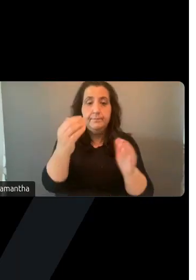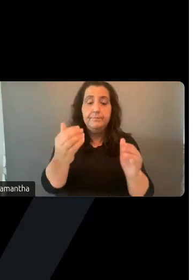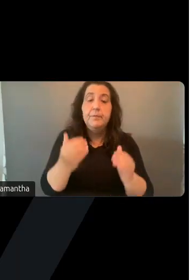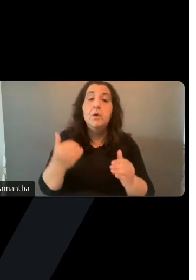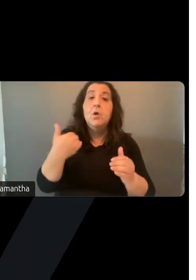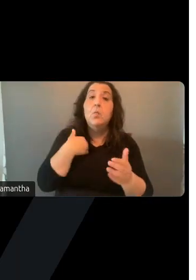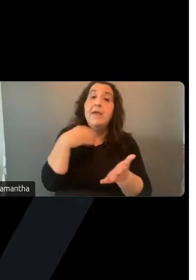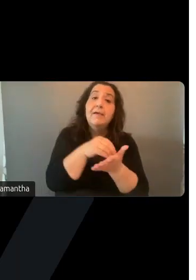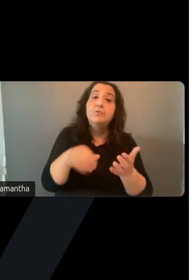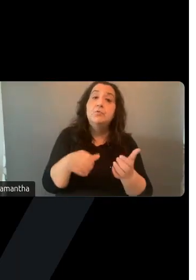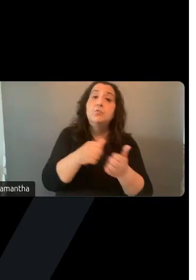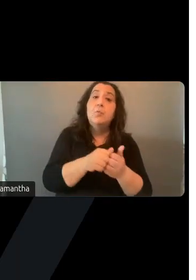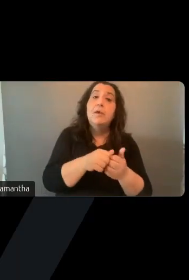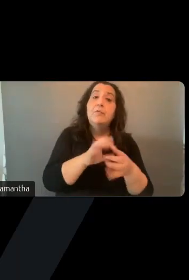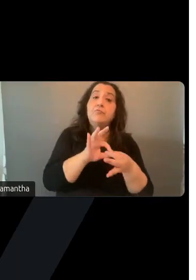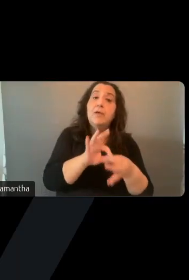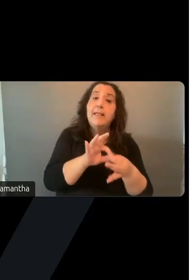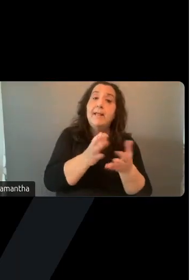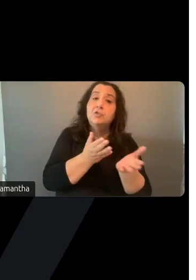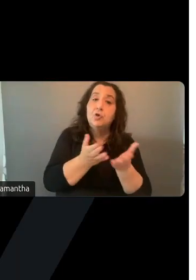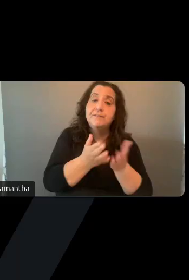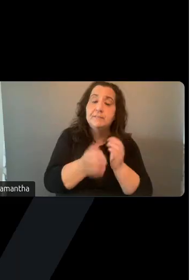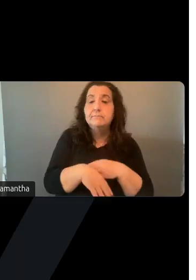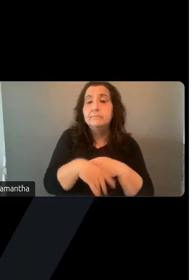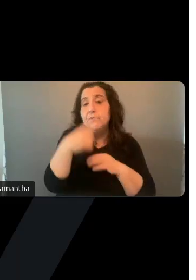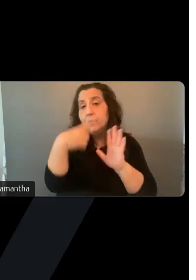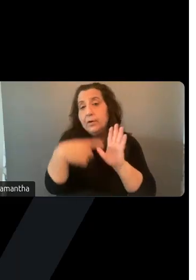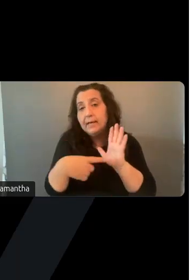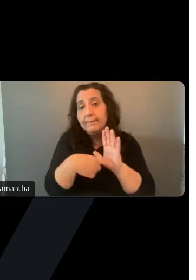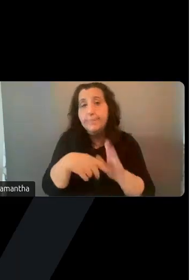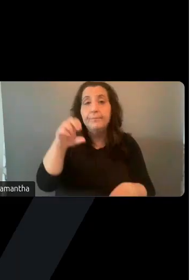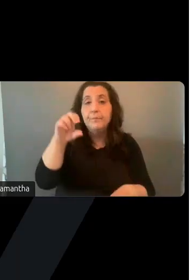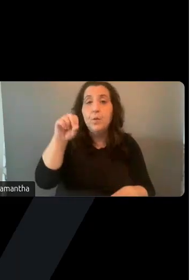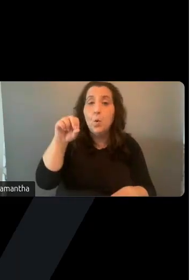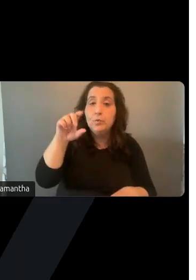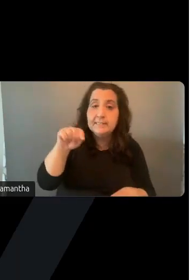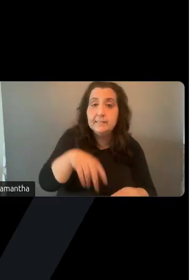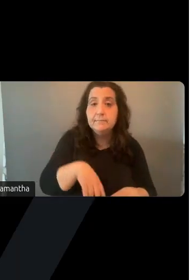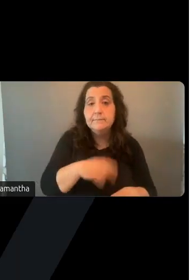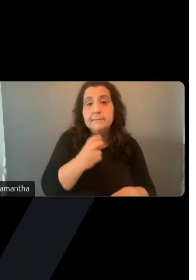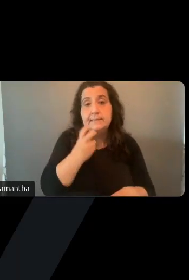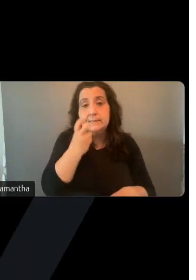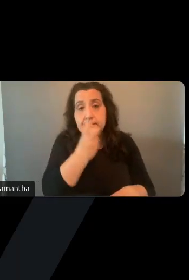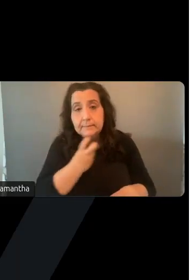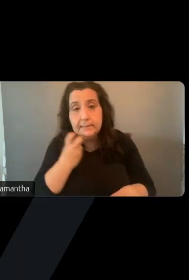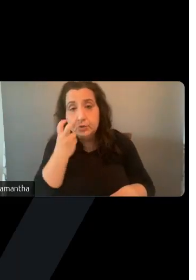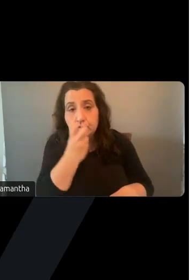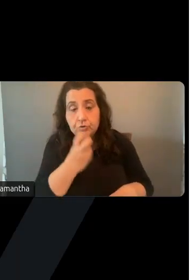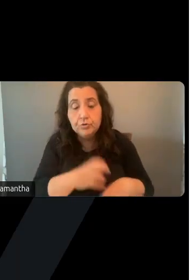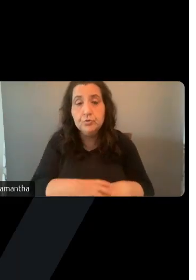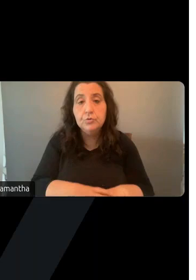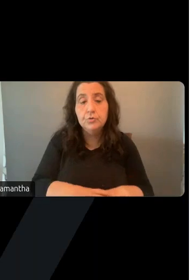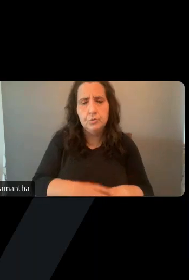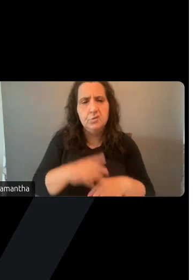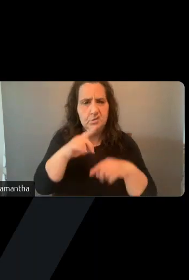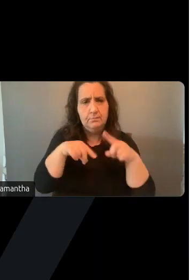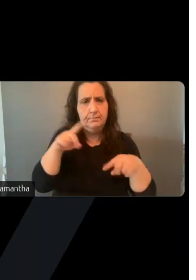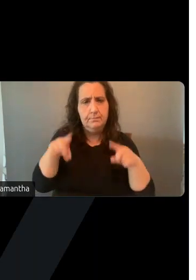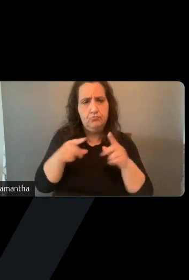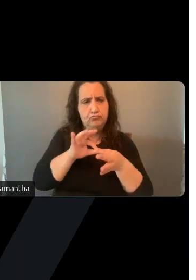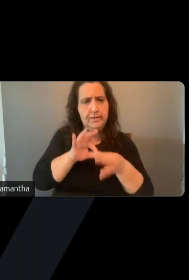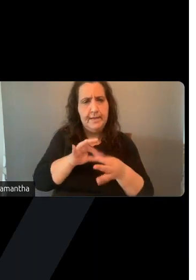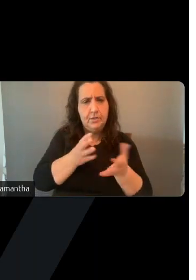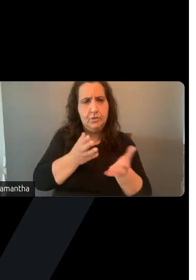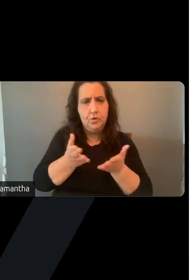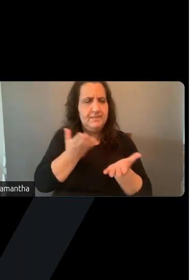only. So related services include things like occupational therapy, speech therapy, different related services you may